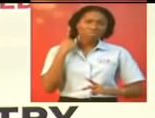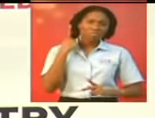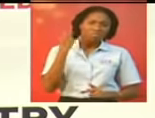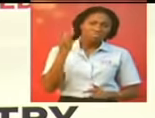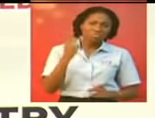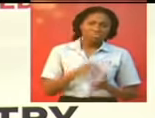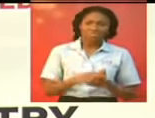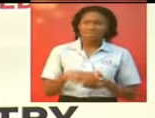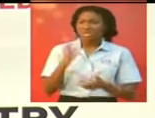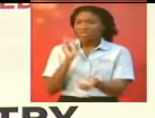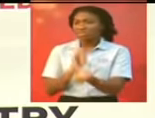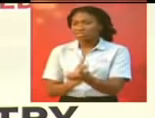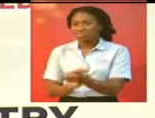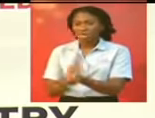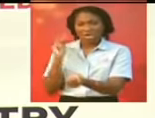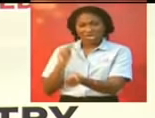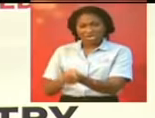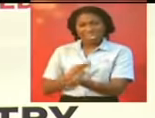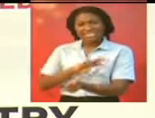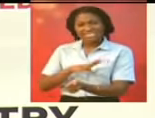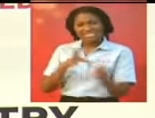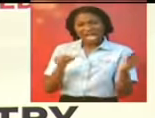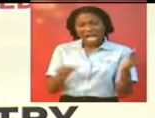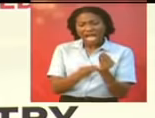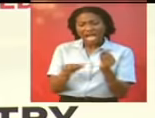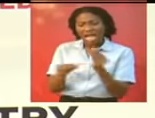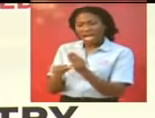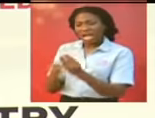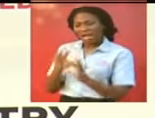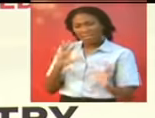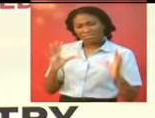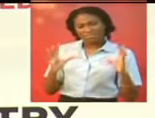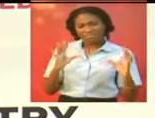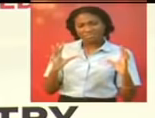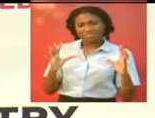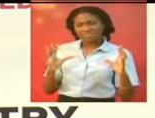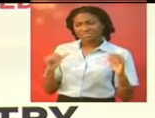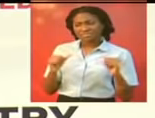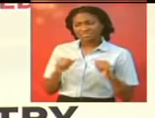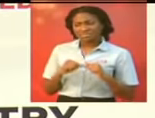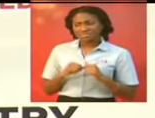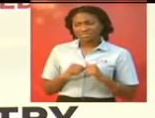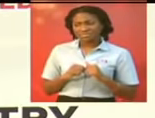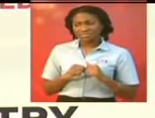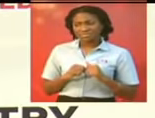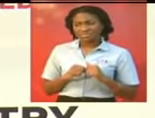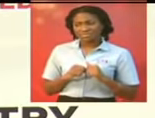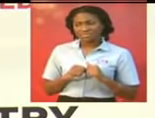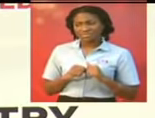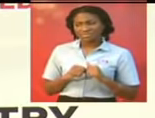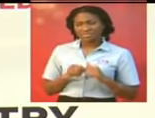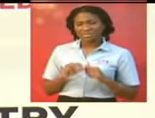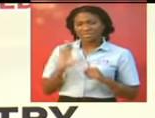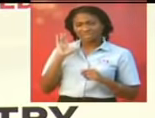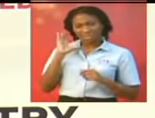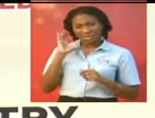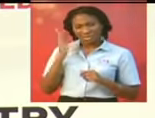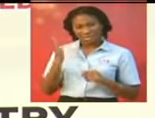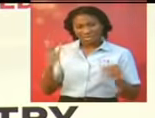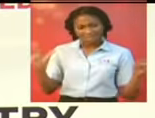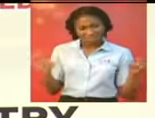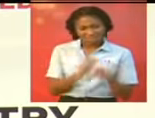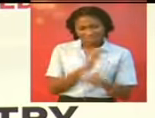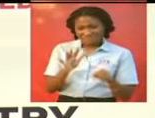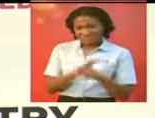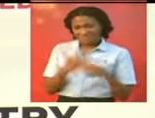17,000. So given raw numbers, we can look towards beginning a full phase 3 sort of approach when we